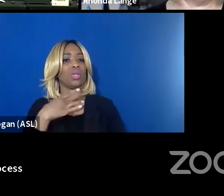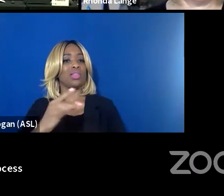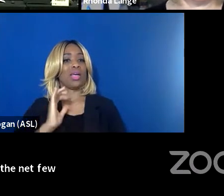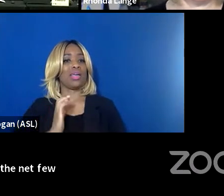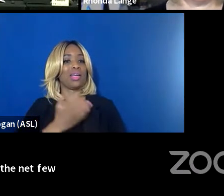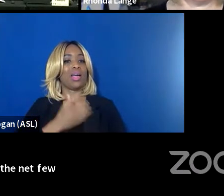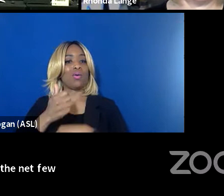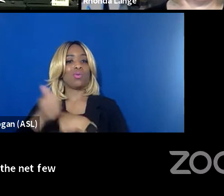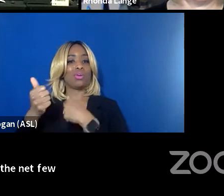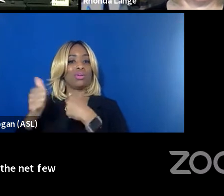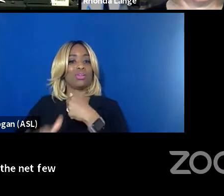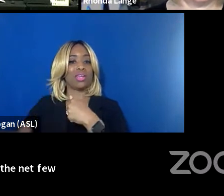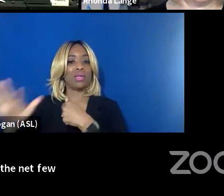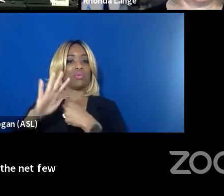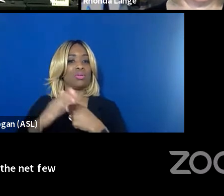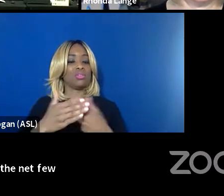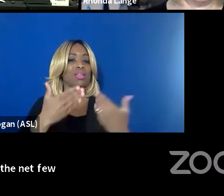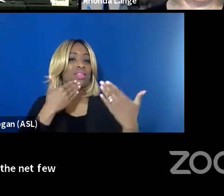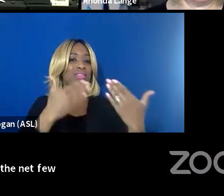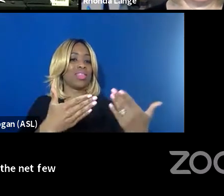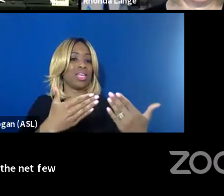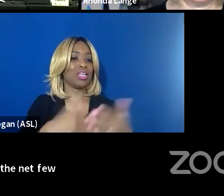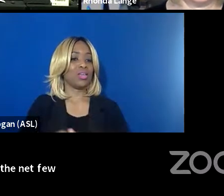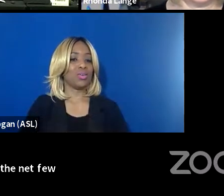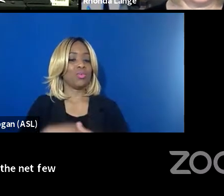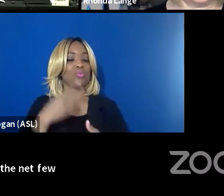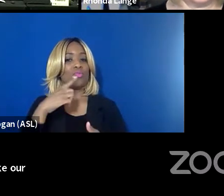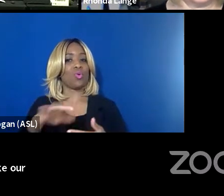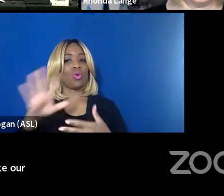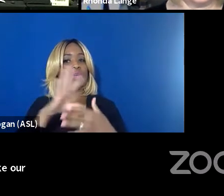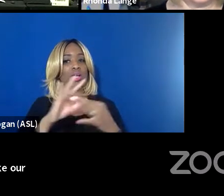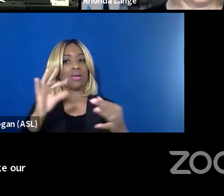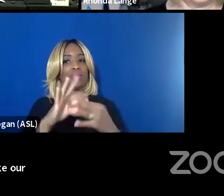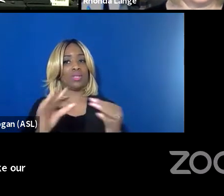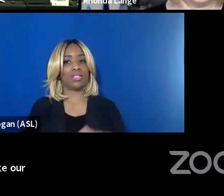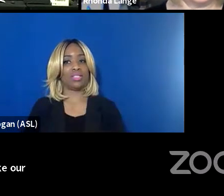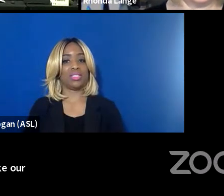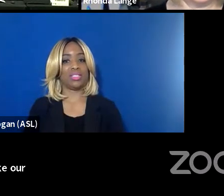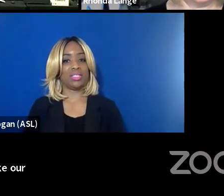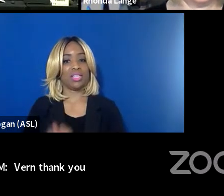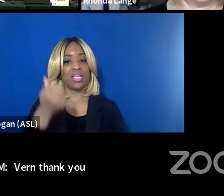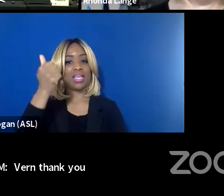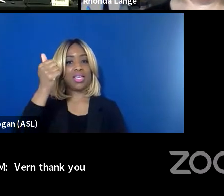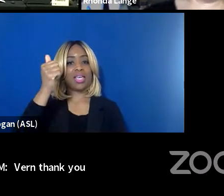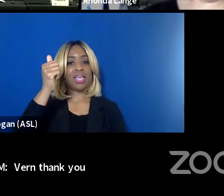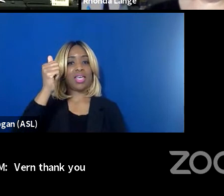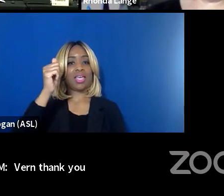neighbors. Vern, thank you for taking the time to address the commission.